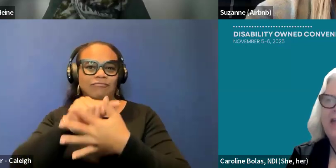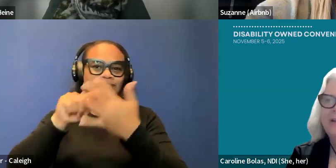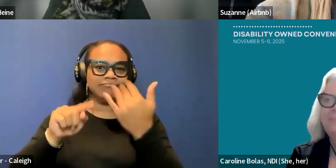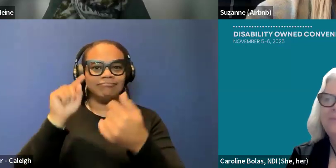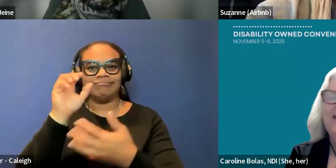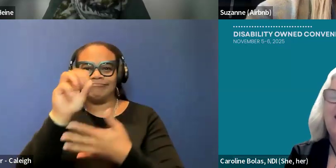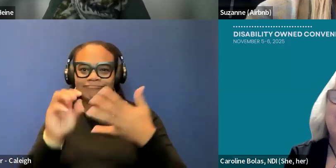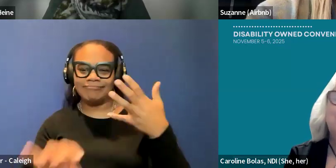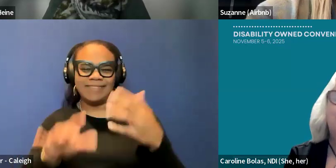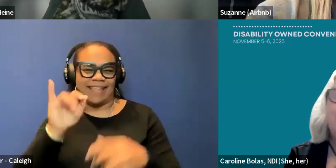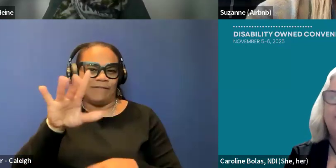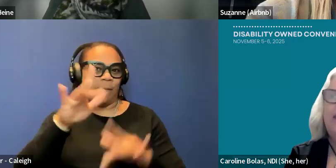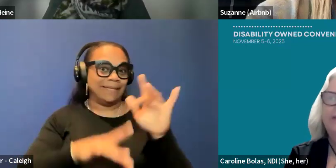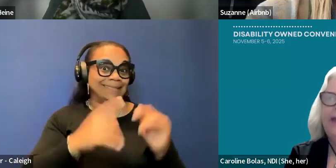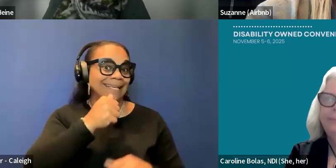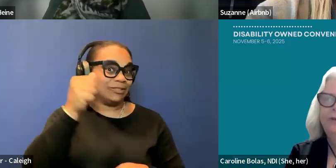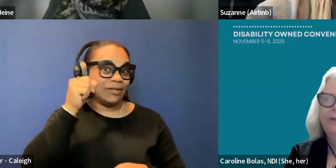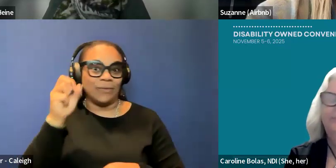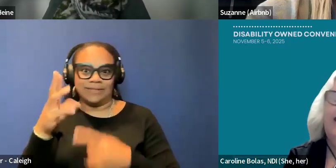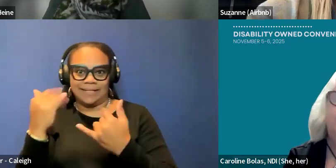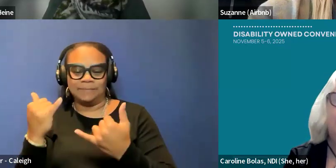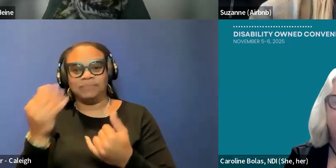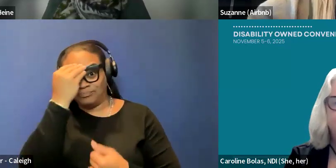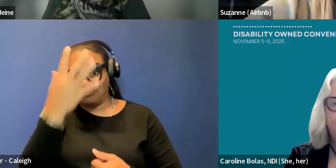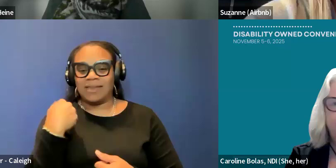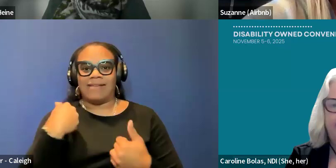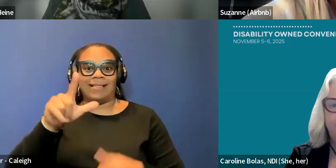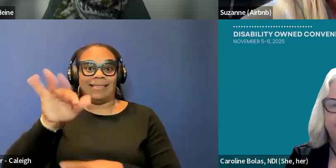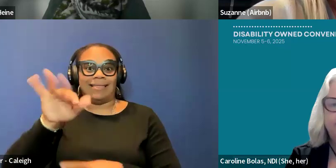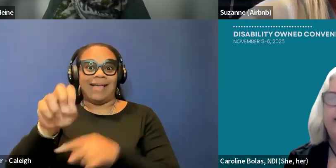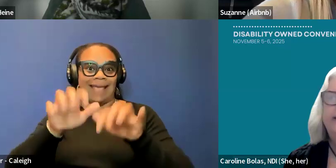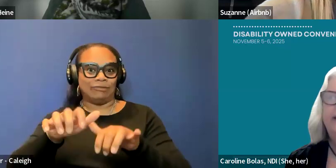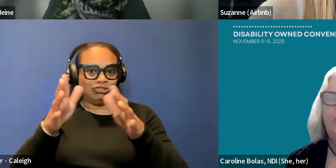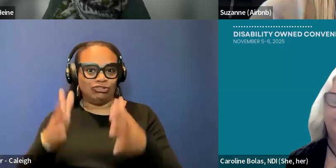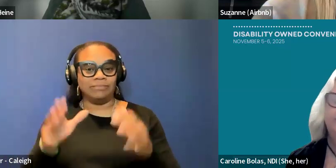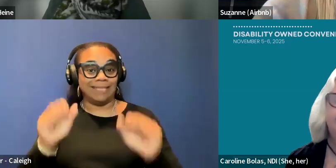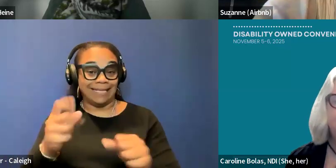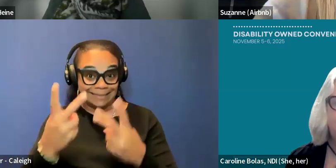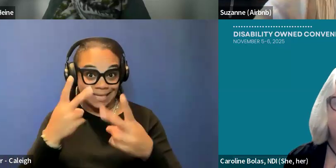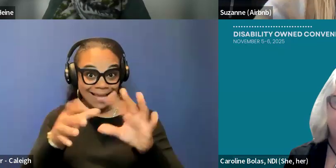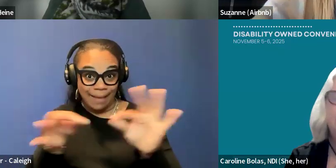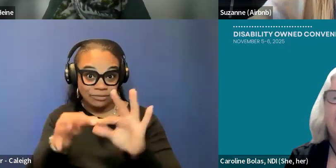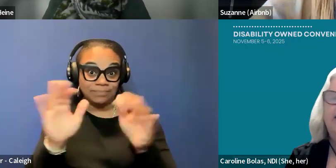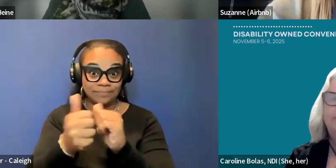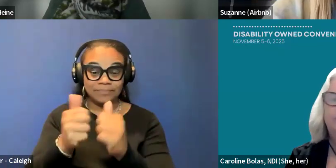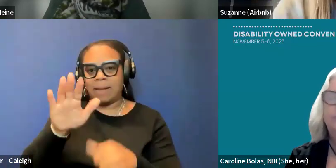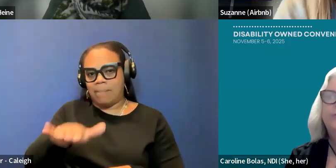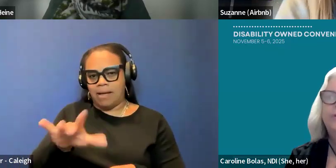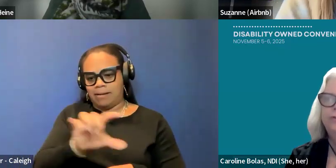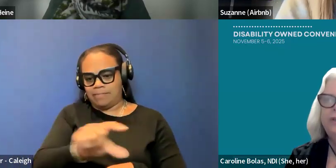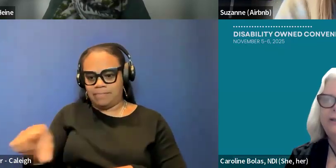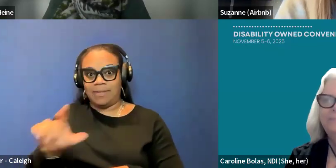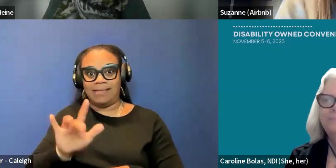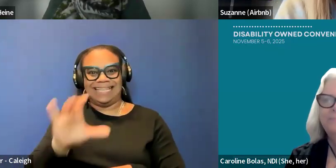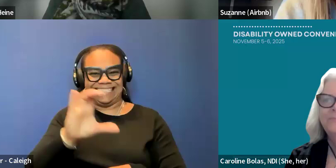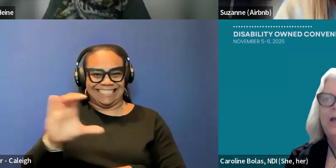yesterday or today. We have a live captioner, and you can access those captioners by clicking on the CC button at the bottom of